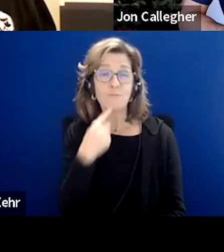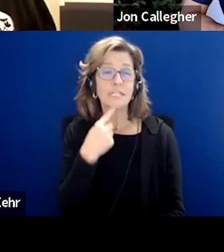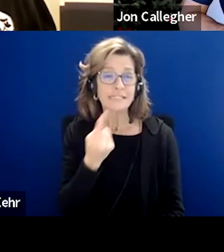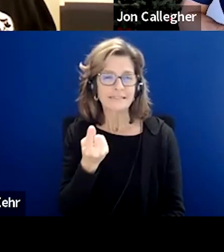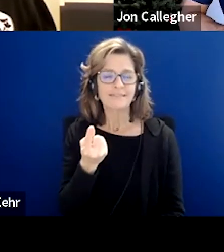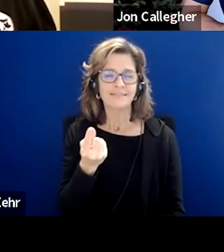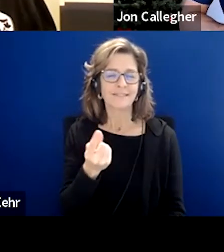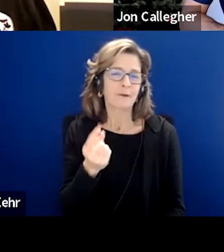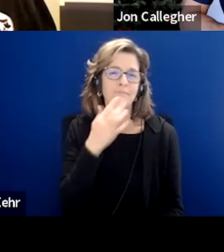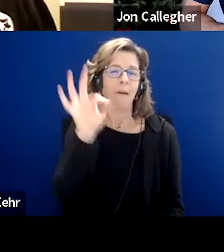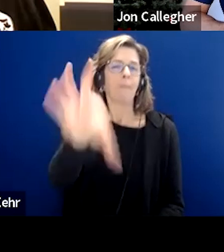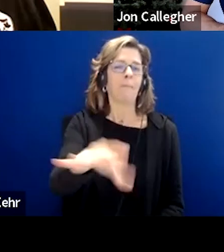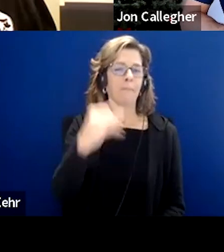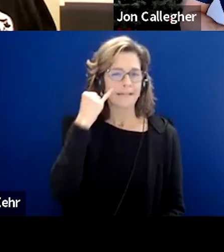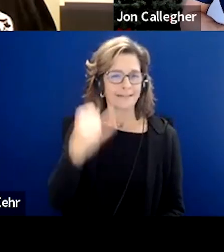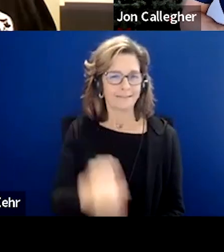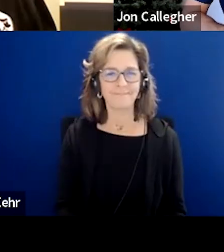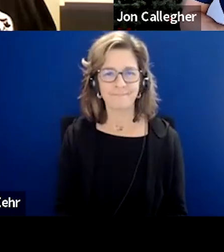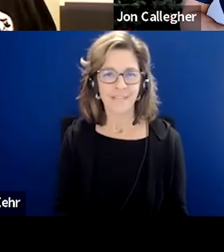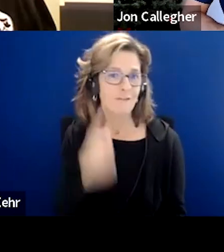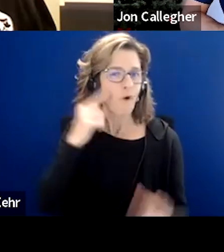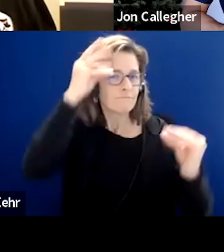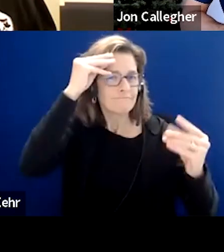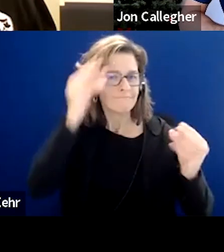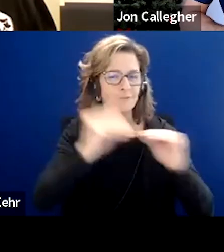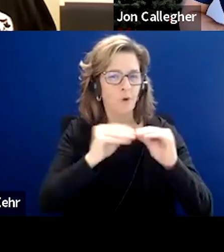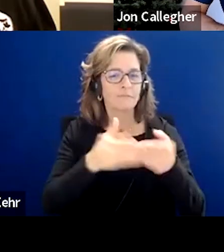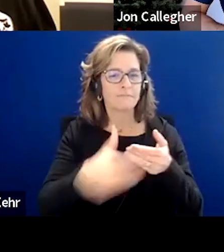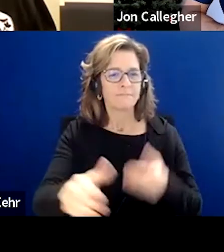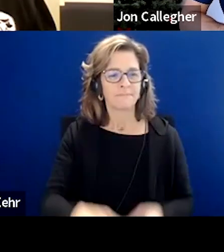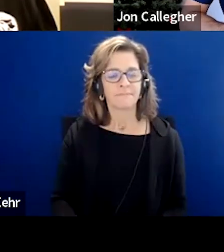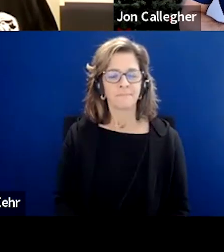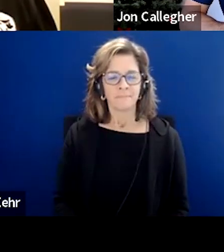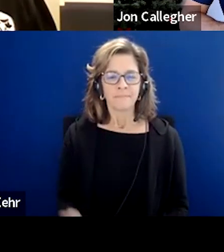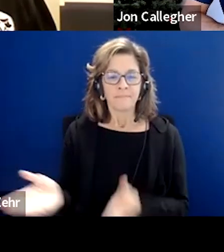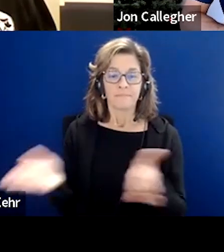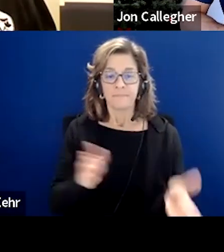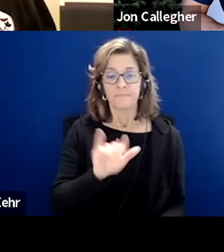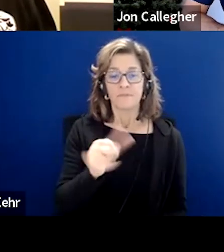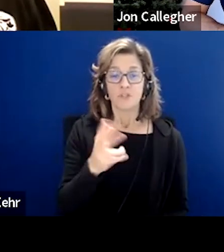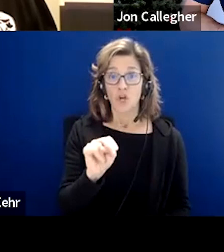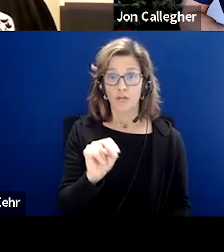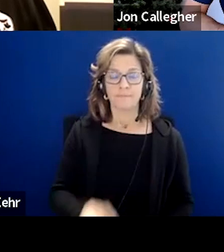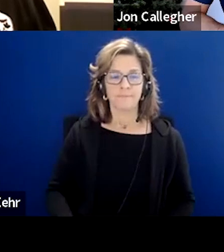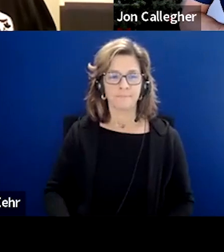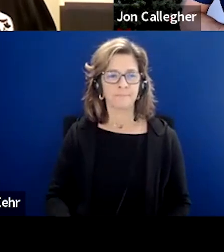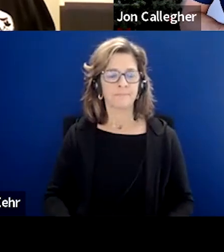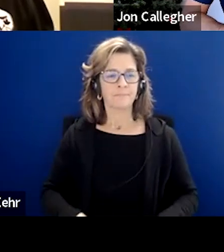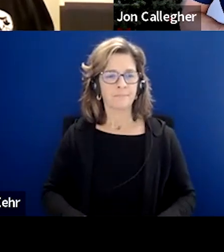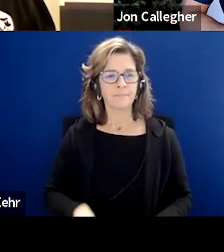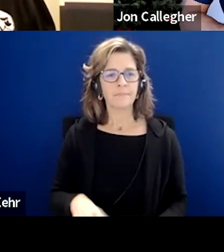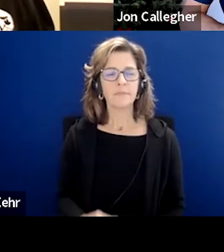let's chomp down a little further on that as we start to wrap up with just 2 more questions here related